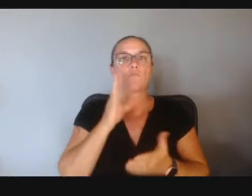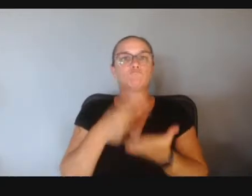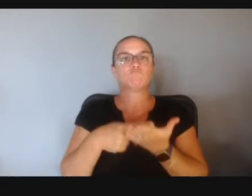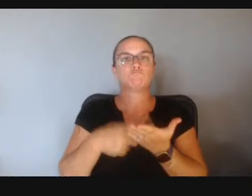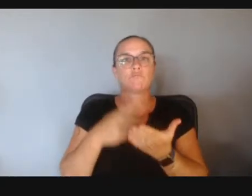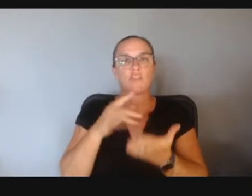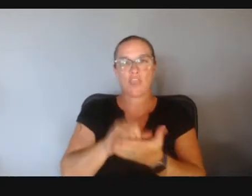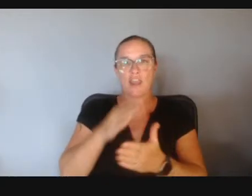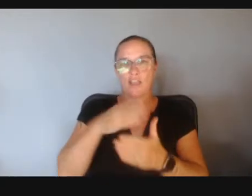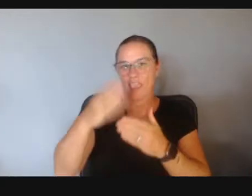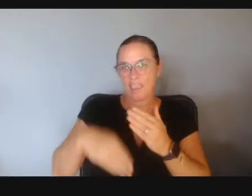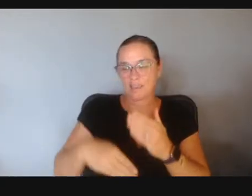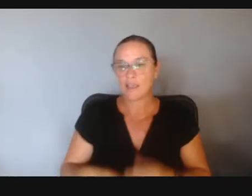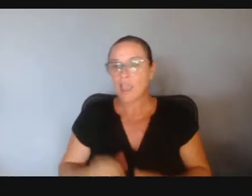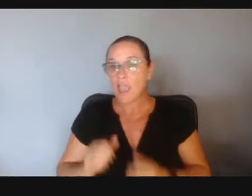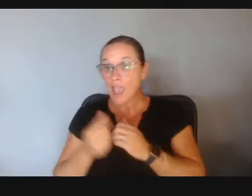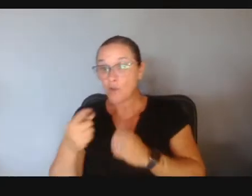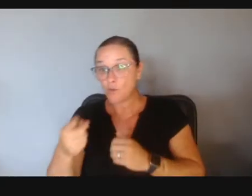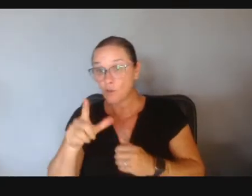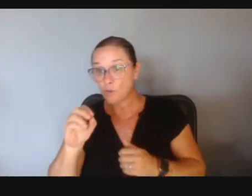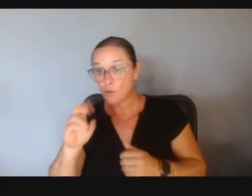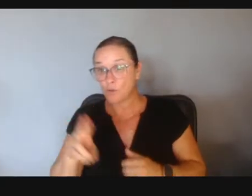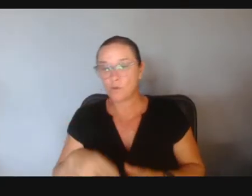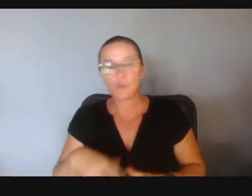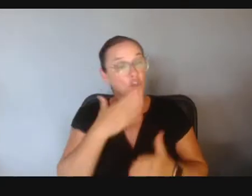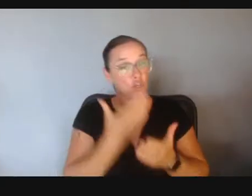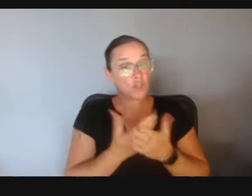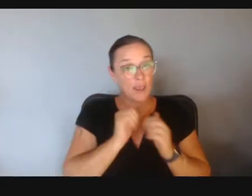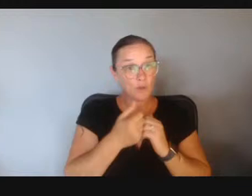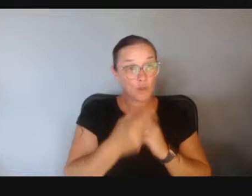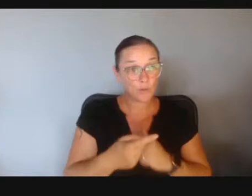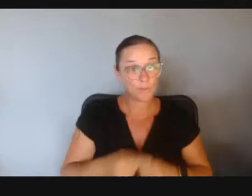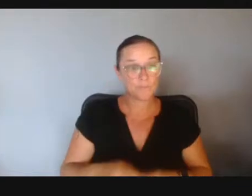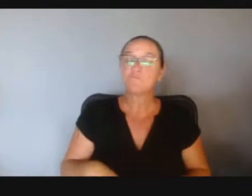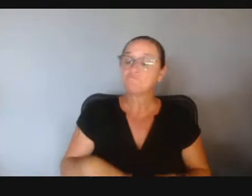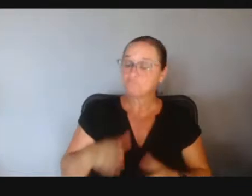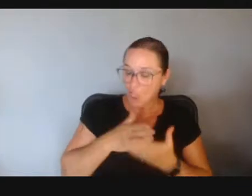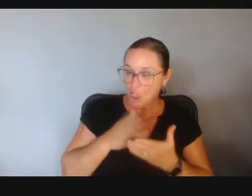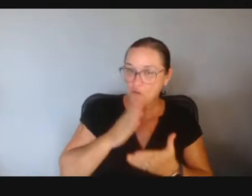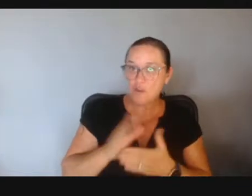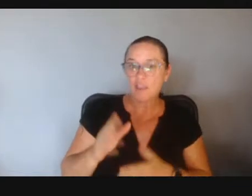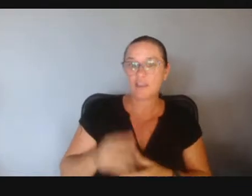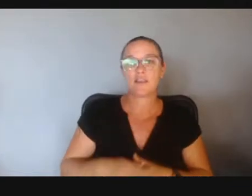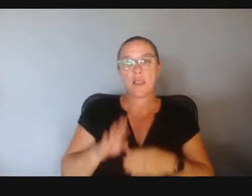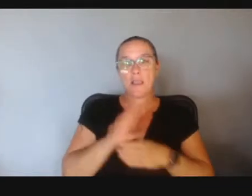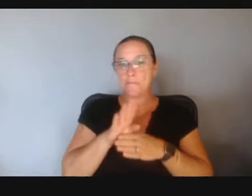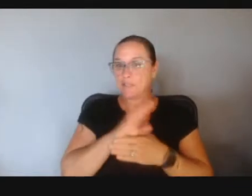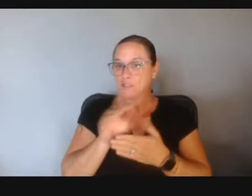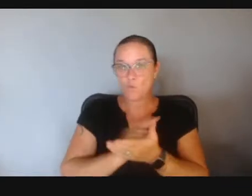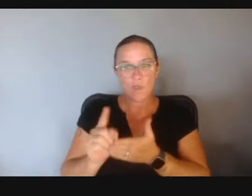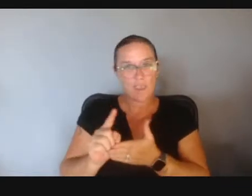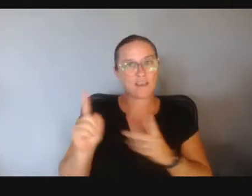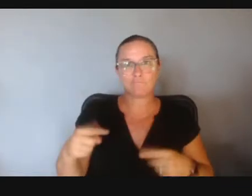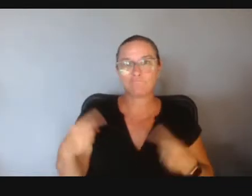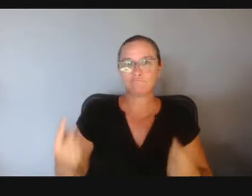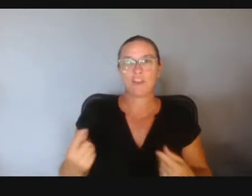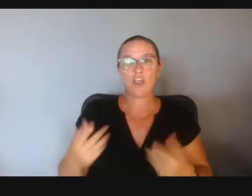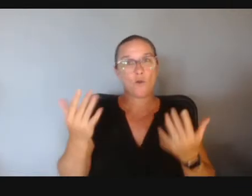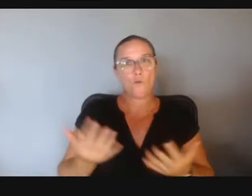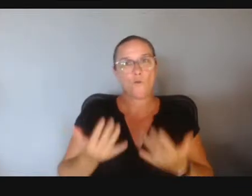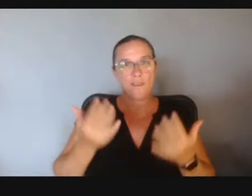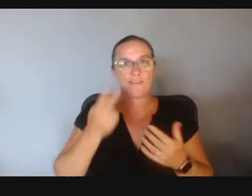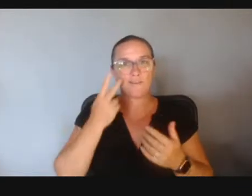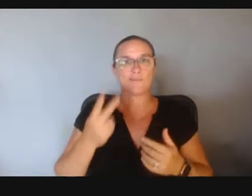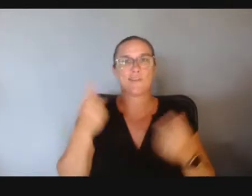How you doing today, Lou? I'm doing pretty good. How you doing? All right. Busy week as always, waiting to see what